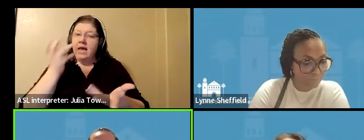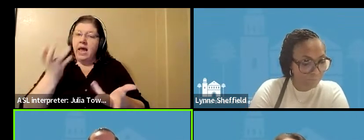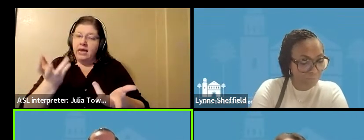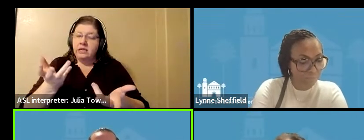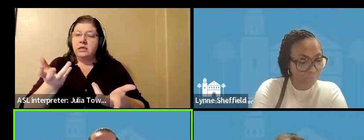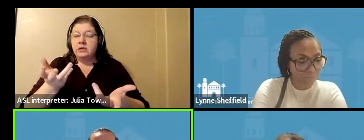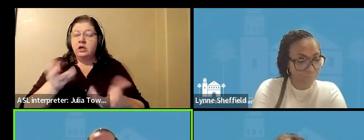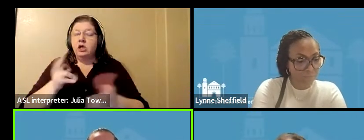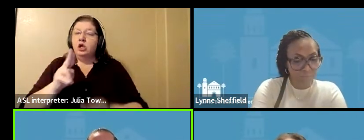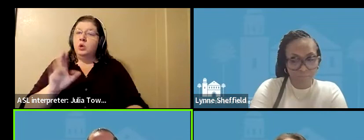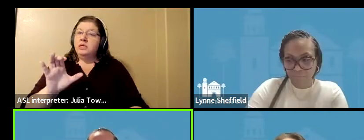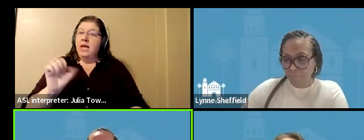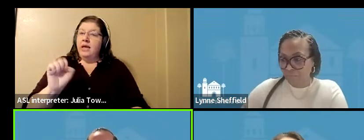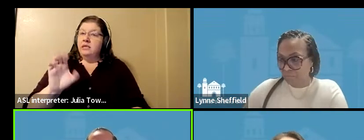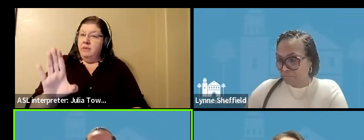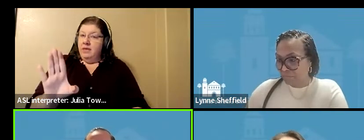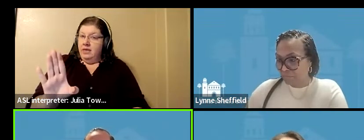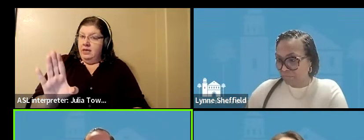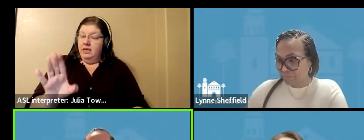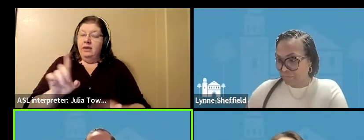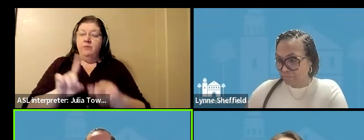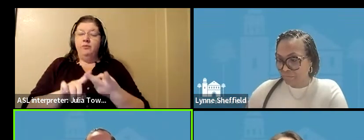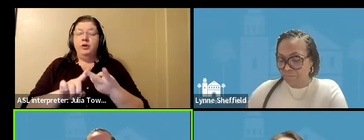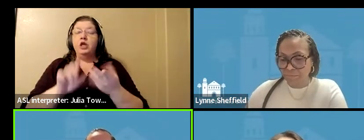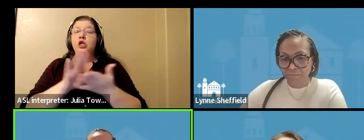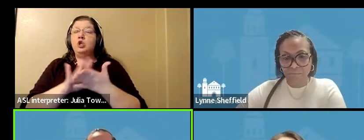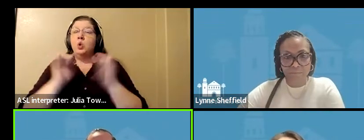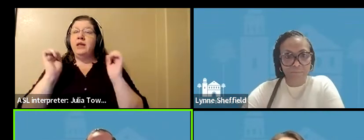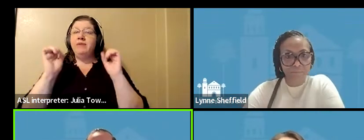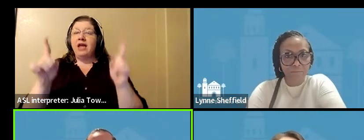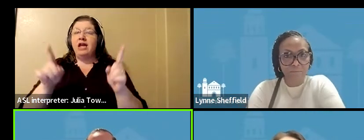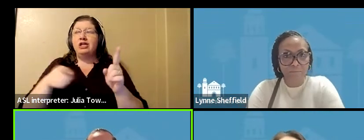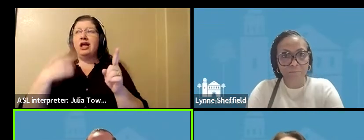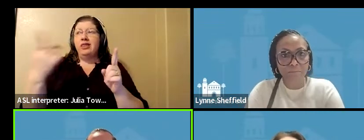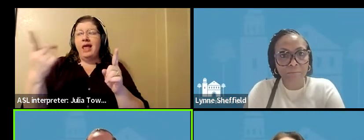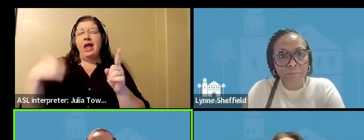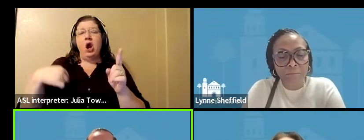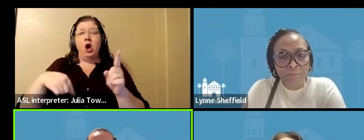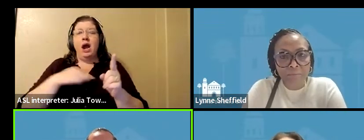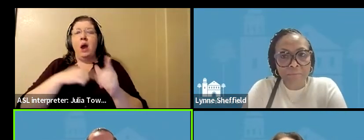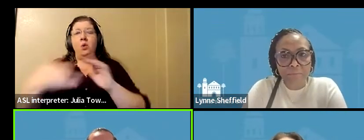UCSB and the School of Education, they are a partner. And